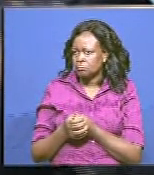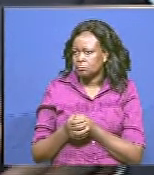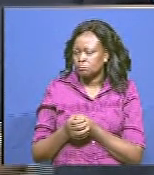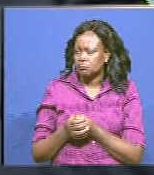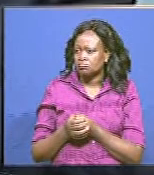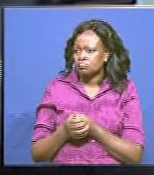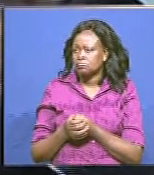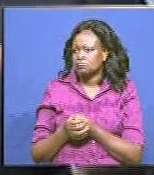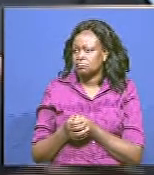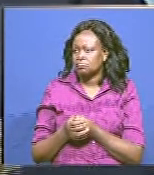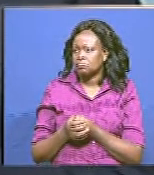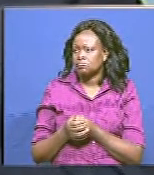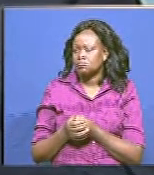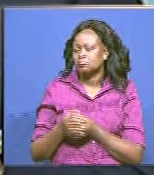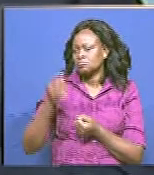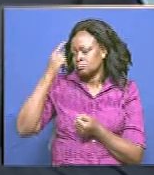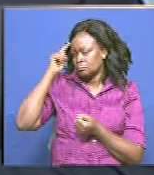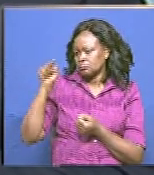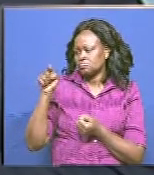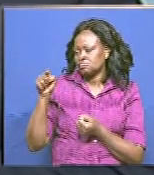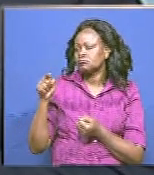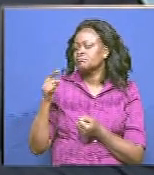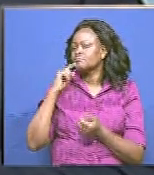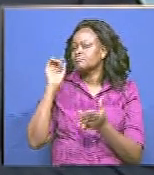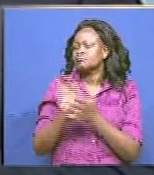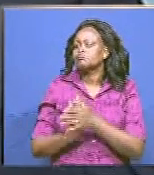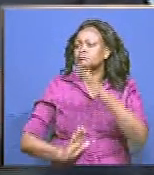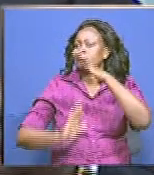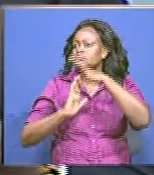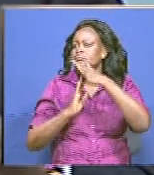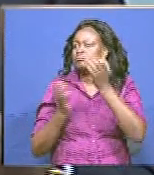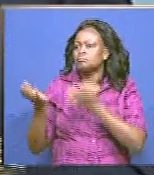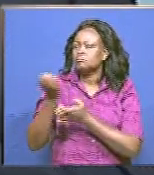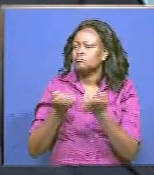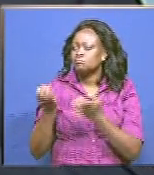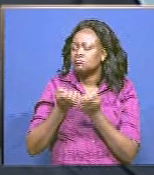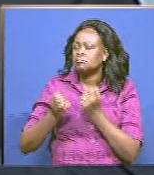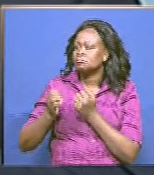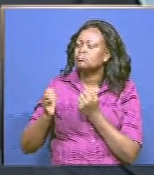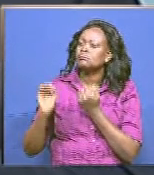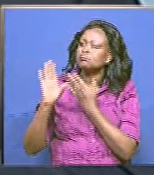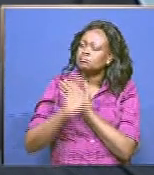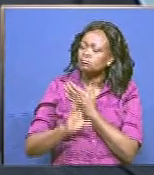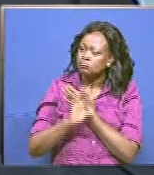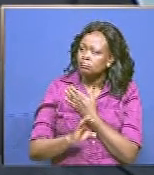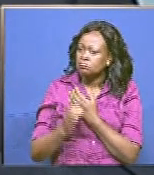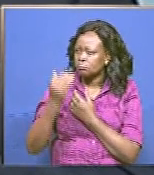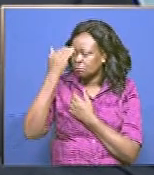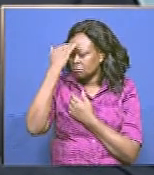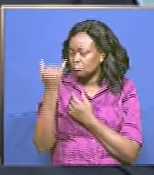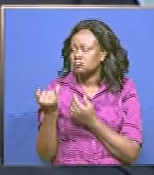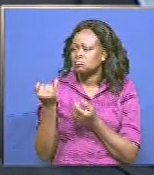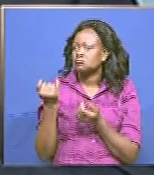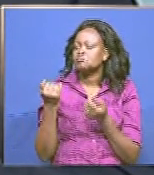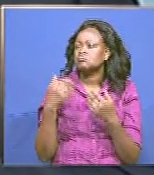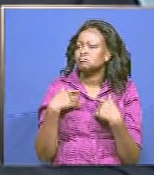Generally, for the entire coast, we believe we are the giants of blue economy in the country. because of the potential we